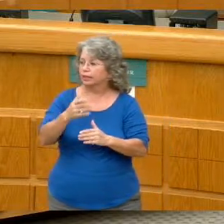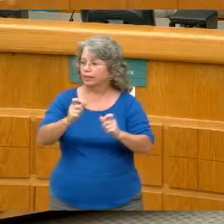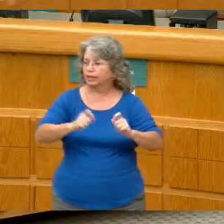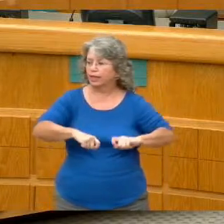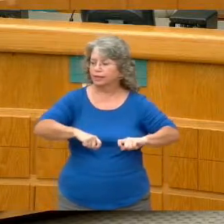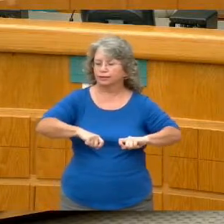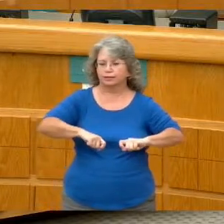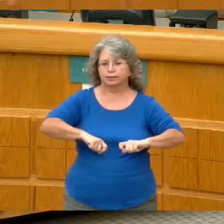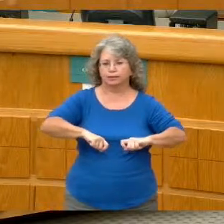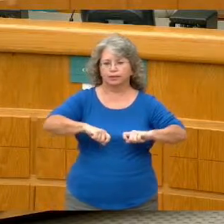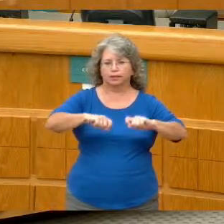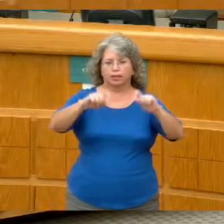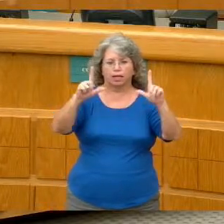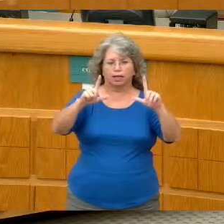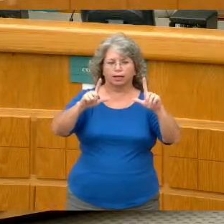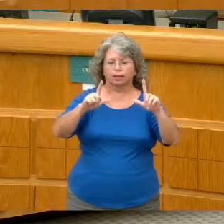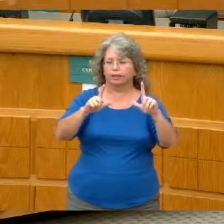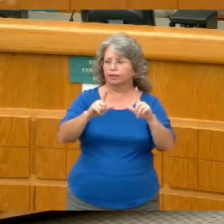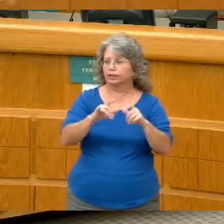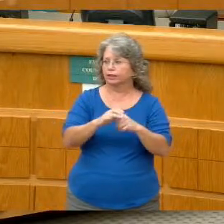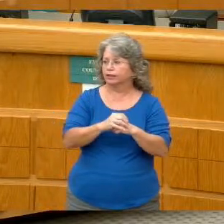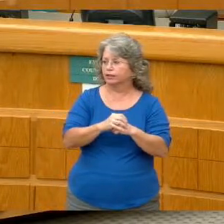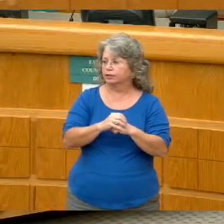The next slide is basically,